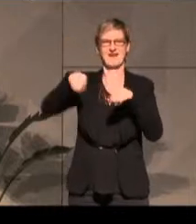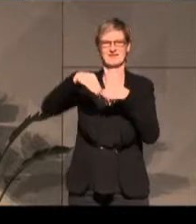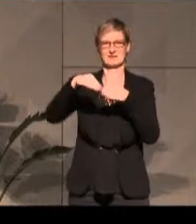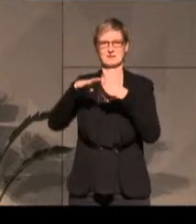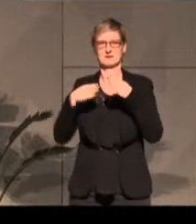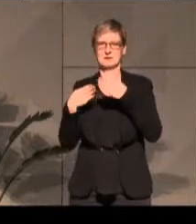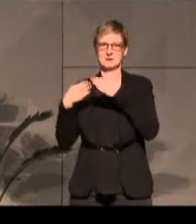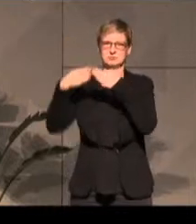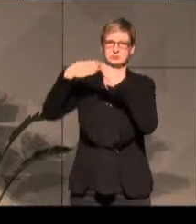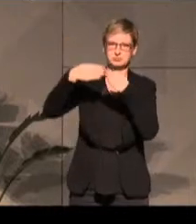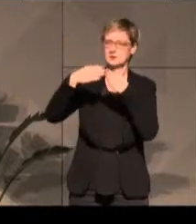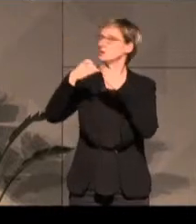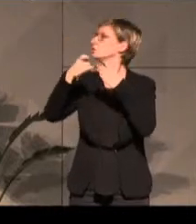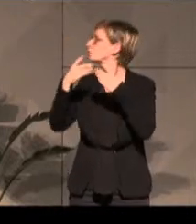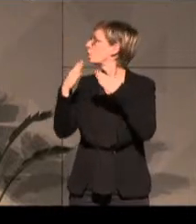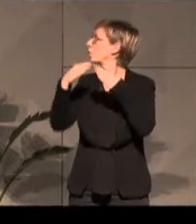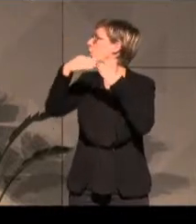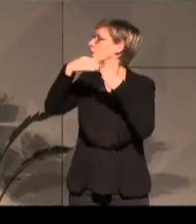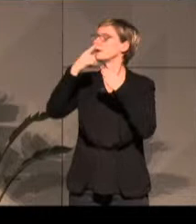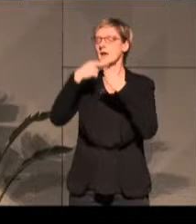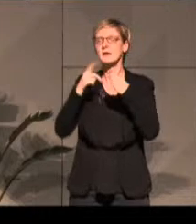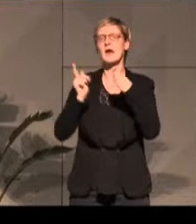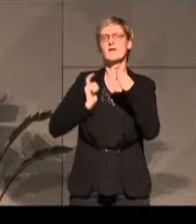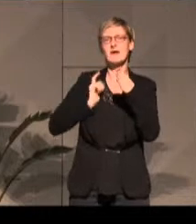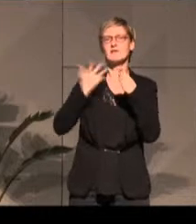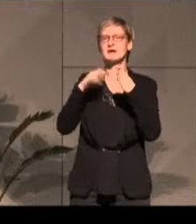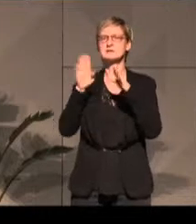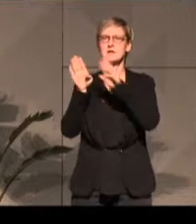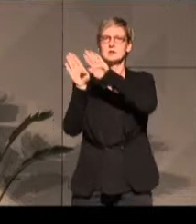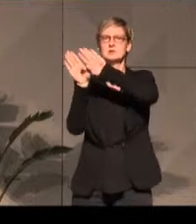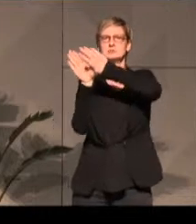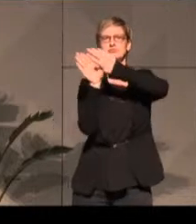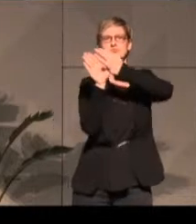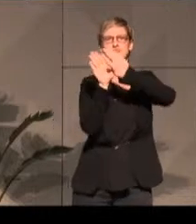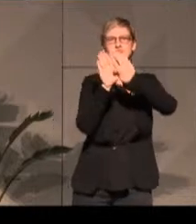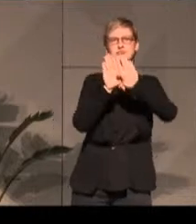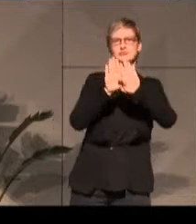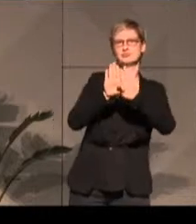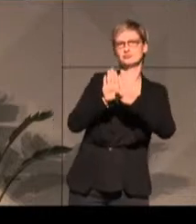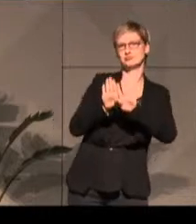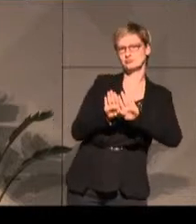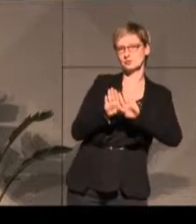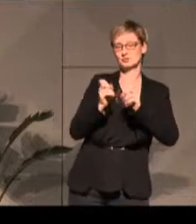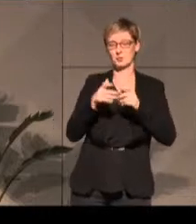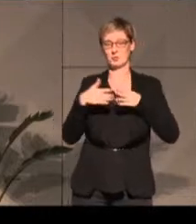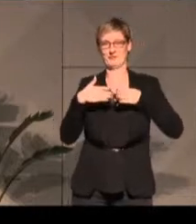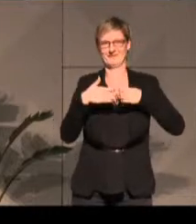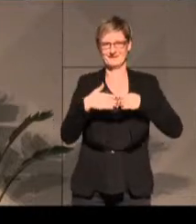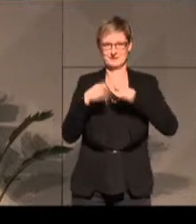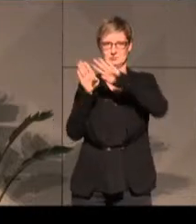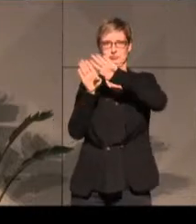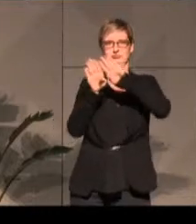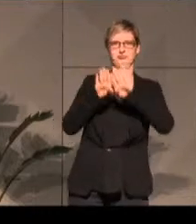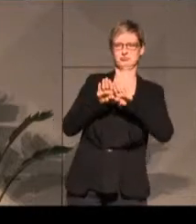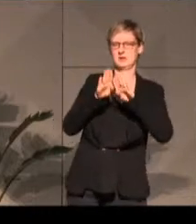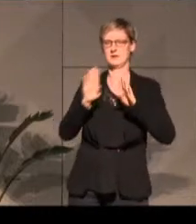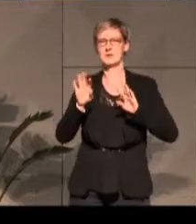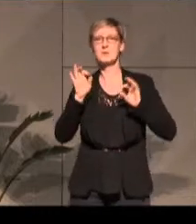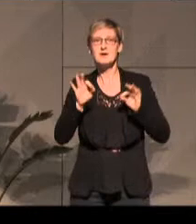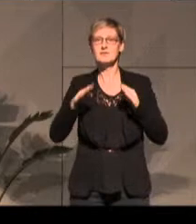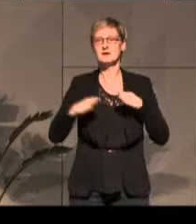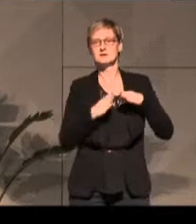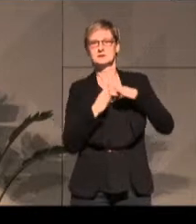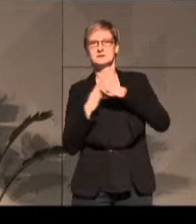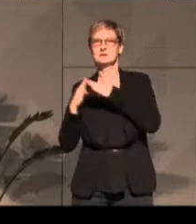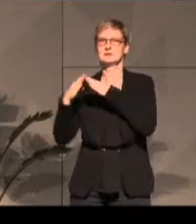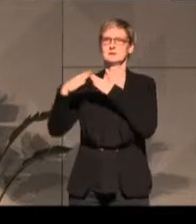shore of the ice layer. This is where we got encased, and this shows the expected ice drifting direction. But of